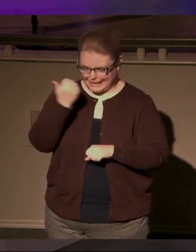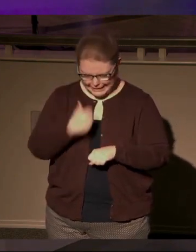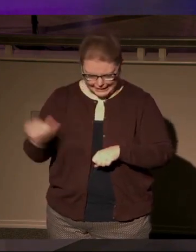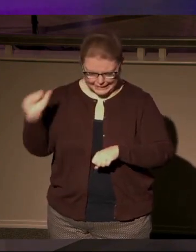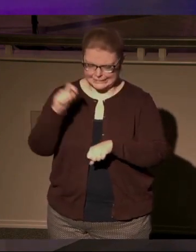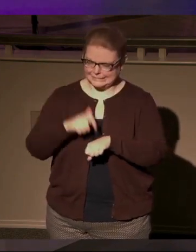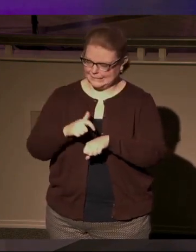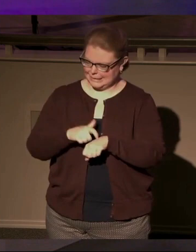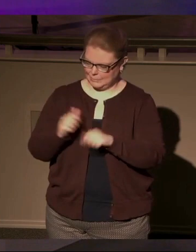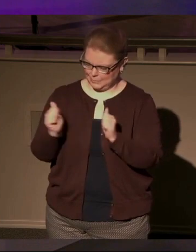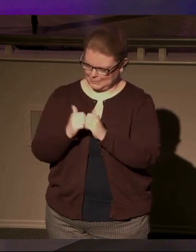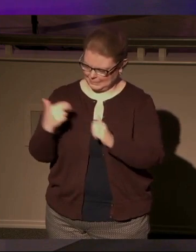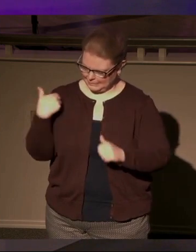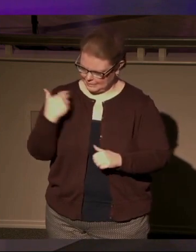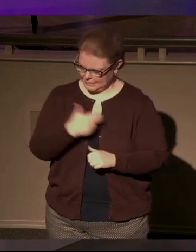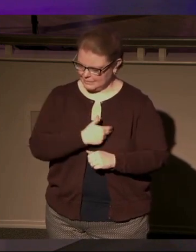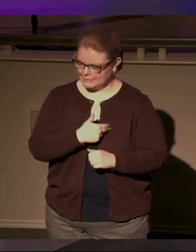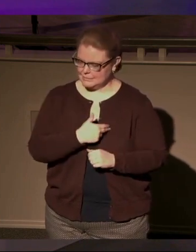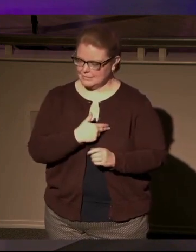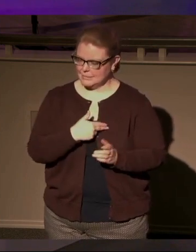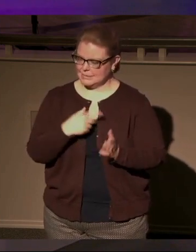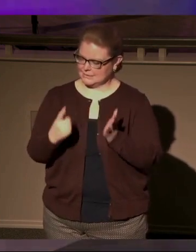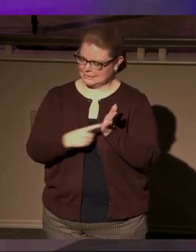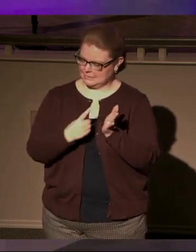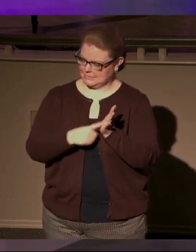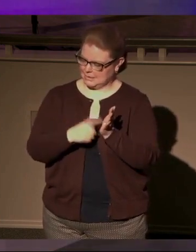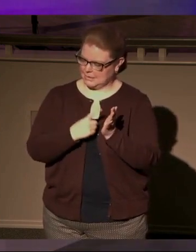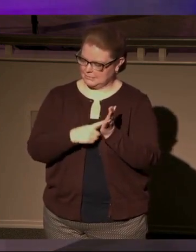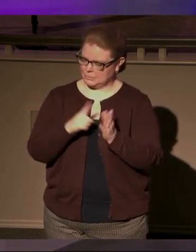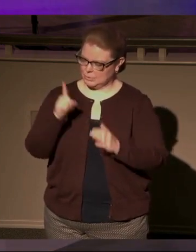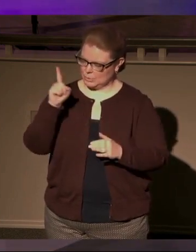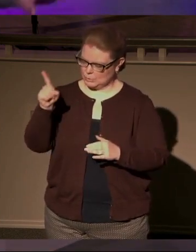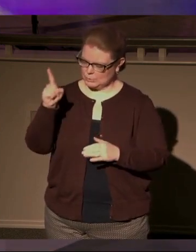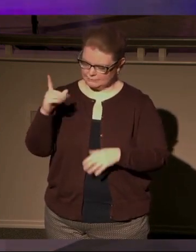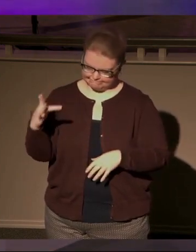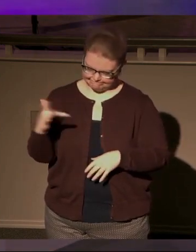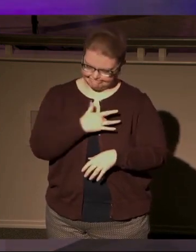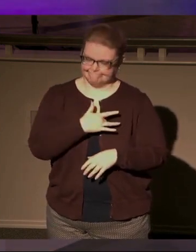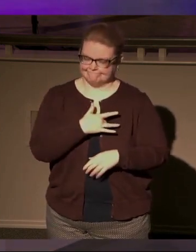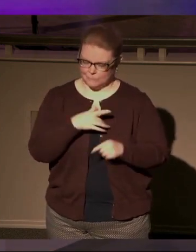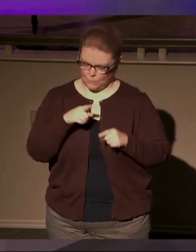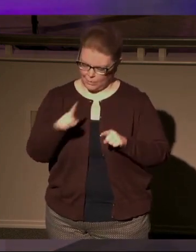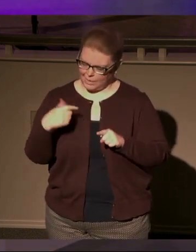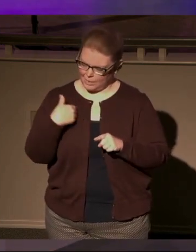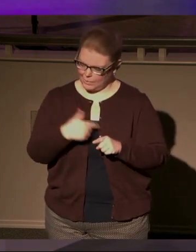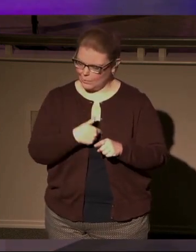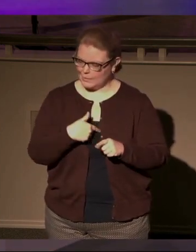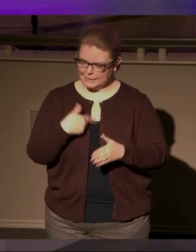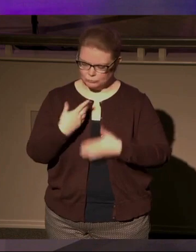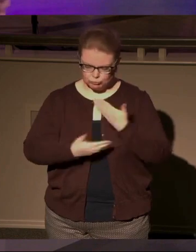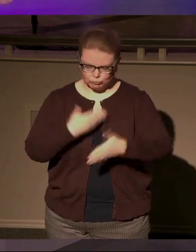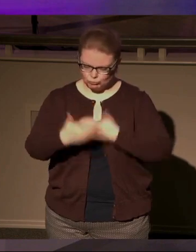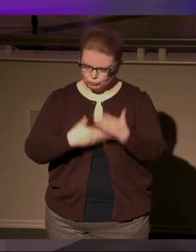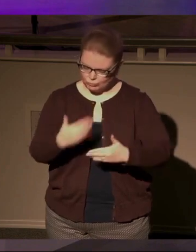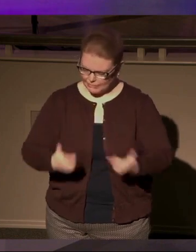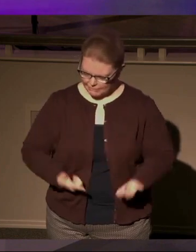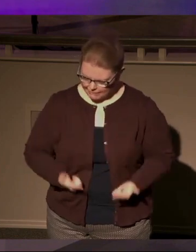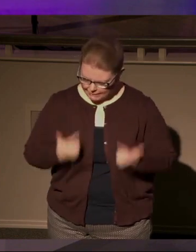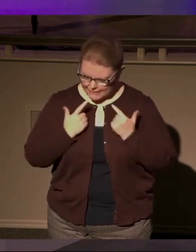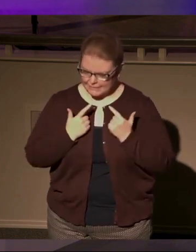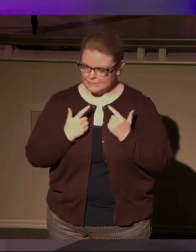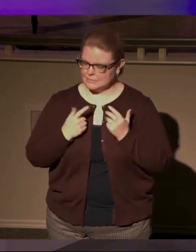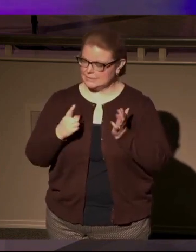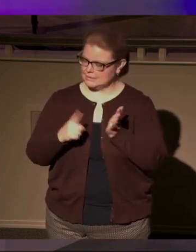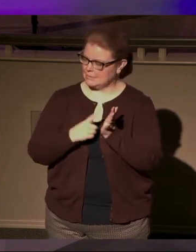Lord, you sometimes confront us on that road of life. Lord, sometimes you confront us